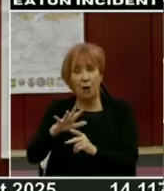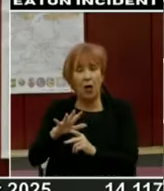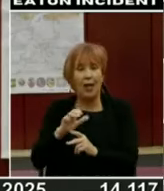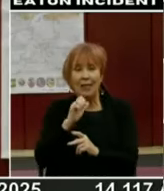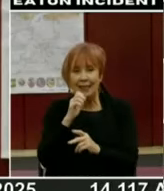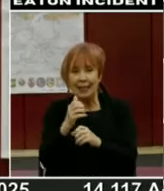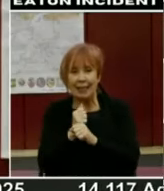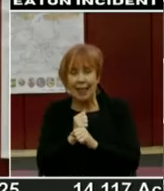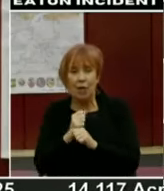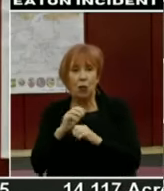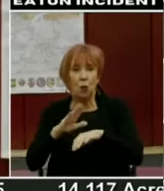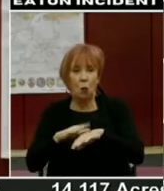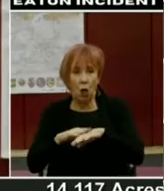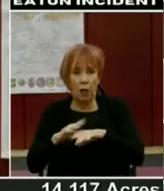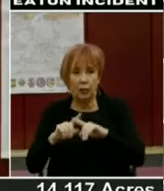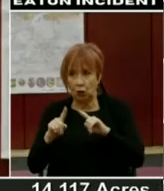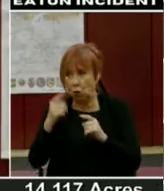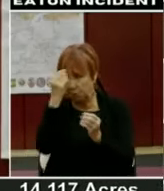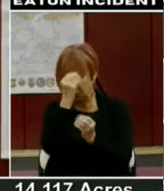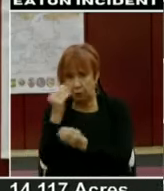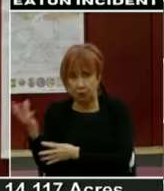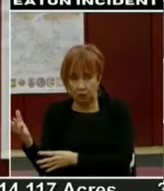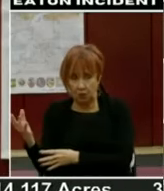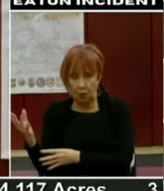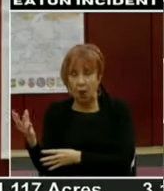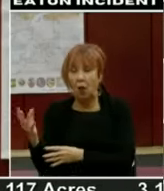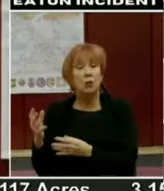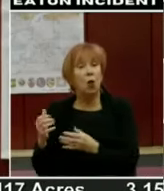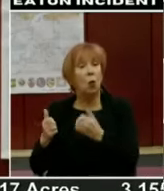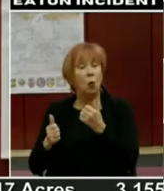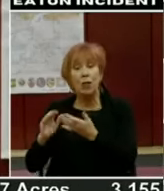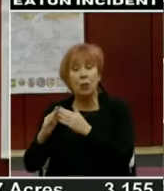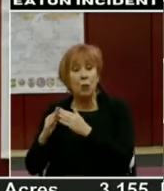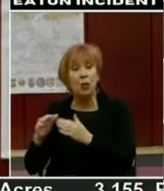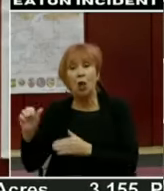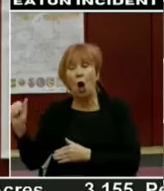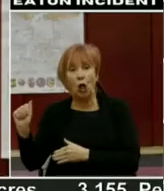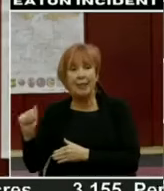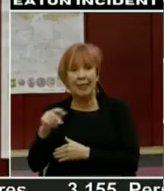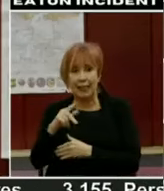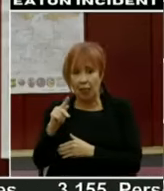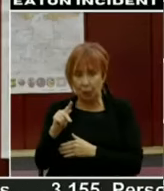or feeding pets. Affected communities, I said before, Altadena